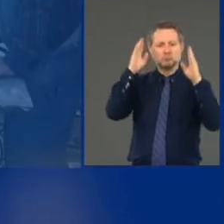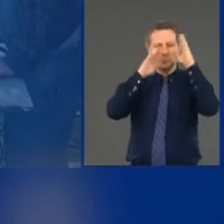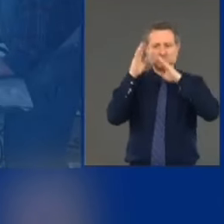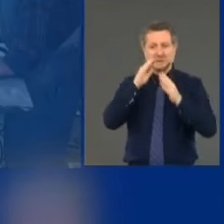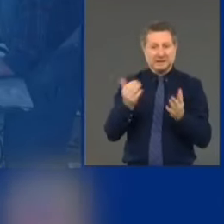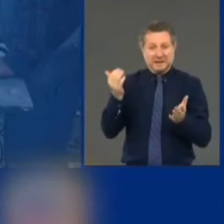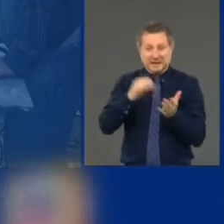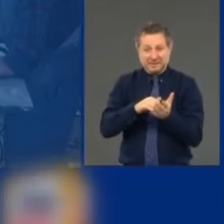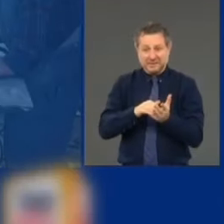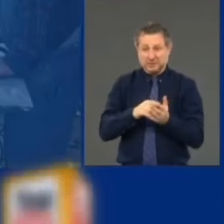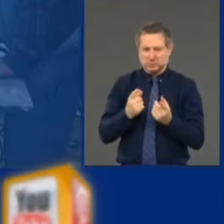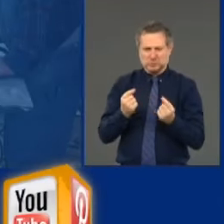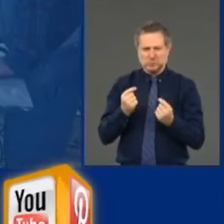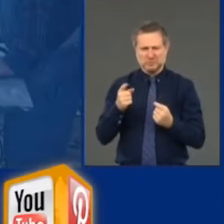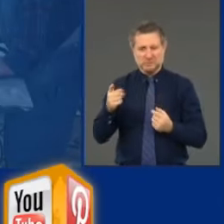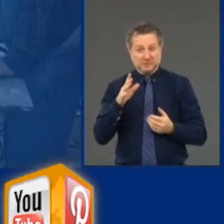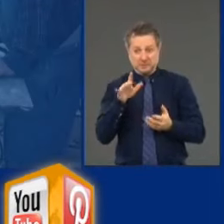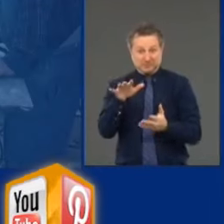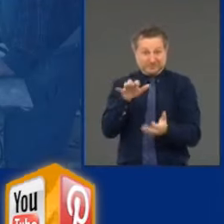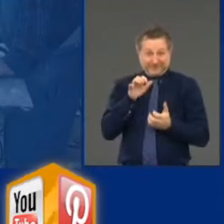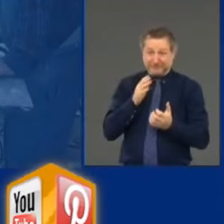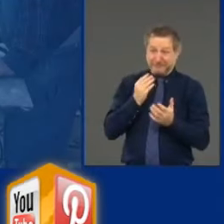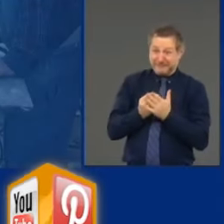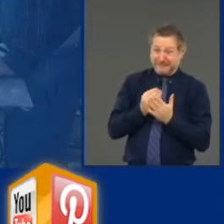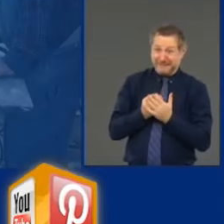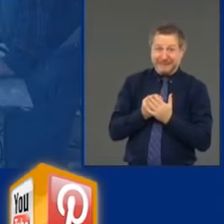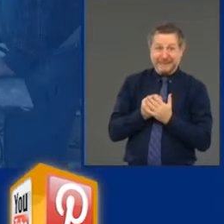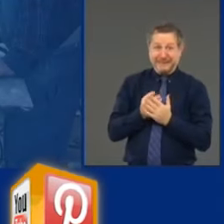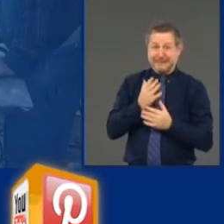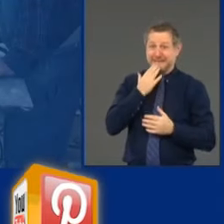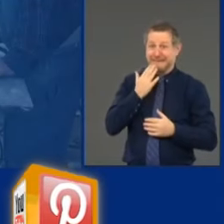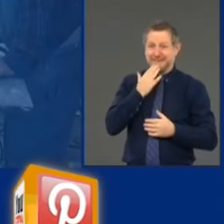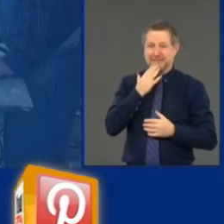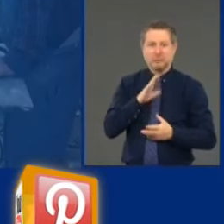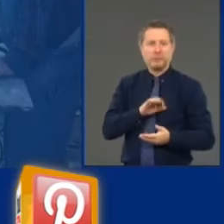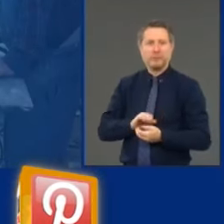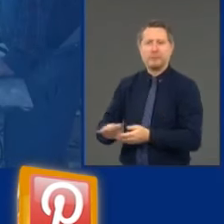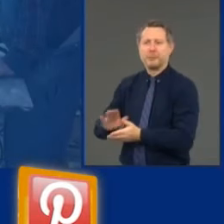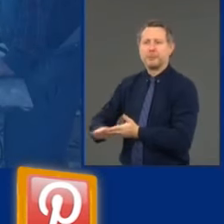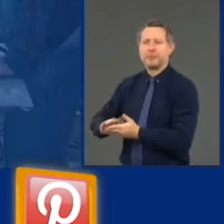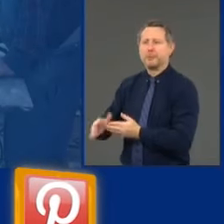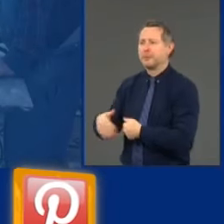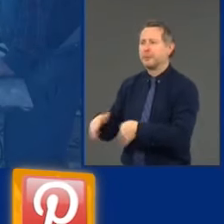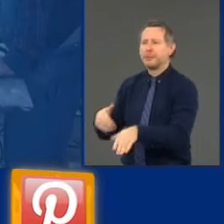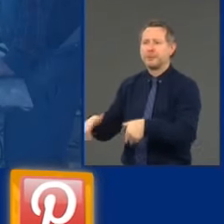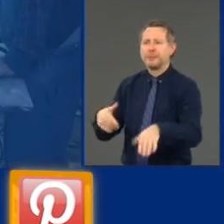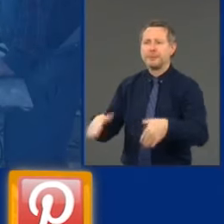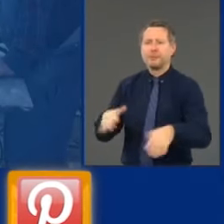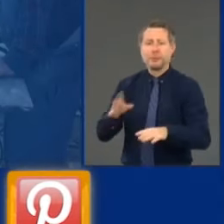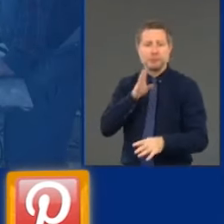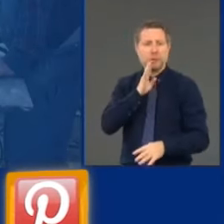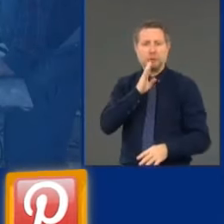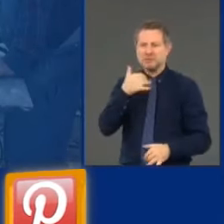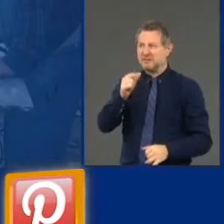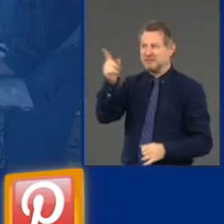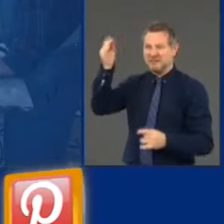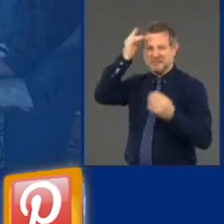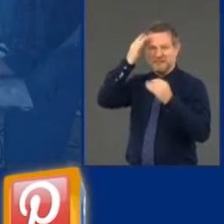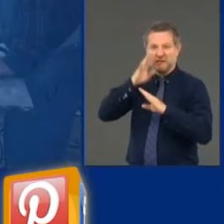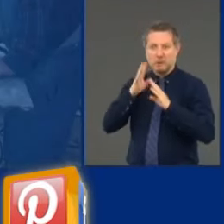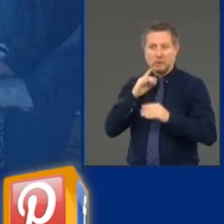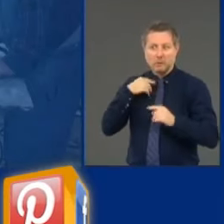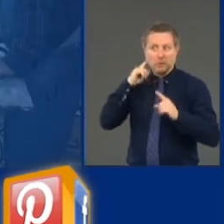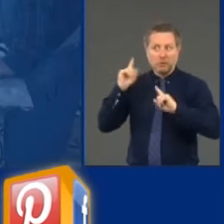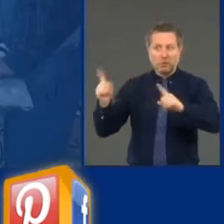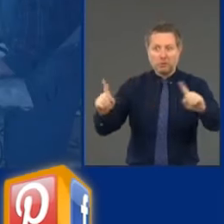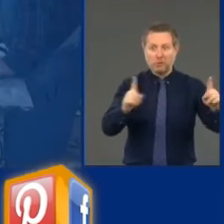government, but then they'll lay off workers. They're already talking about it. You see these corporations talking about getting